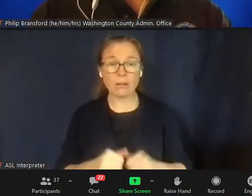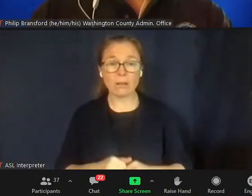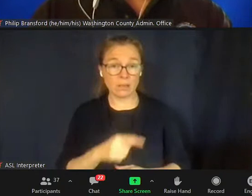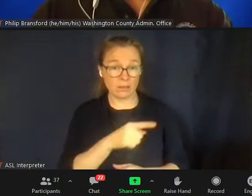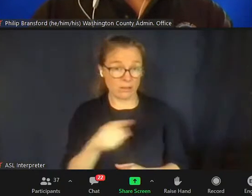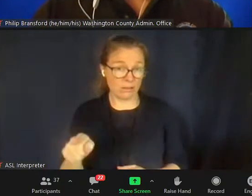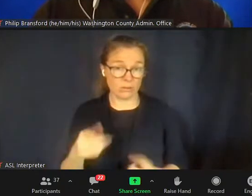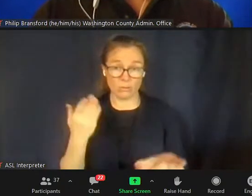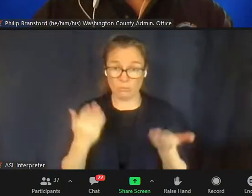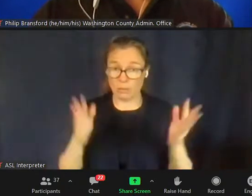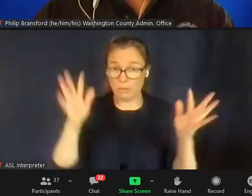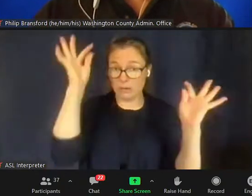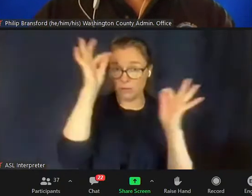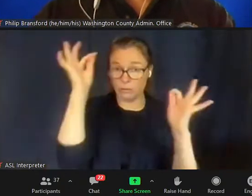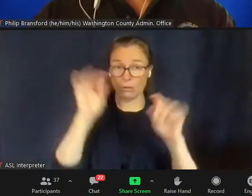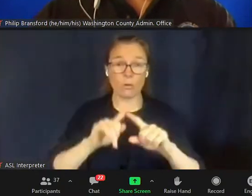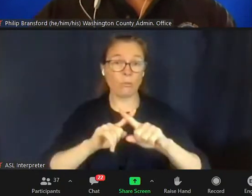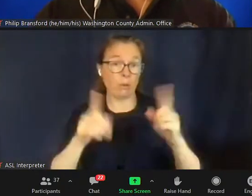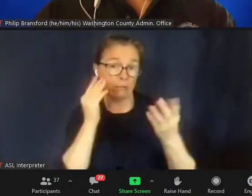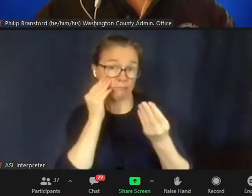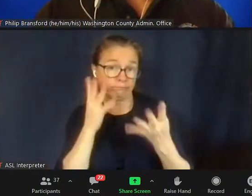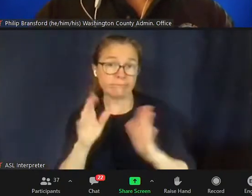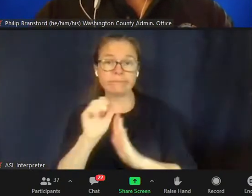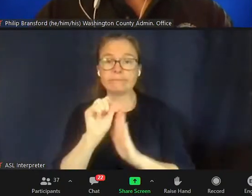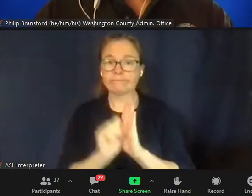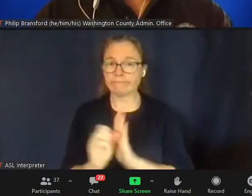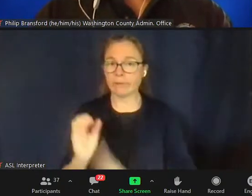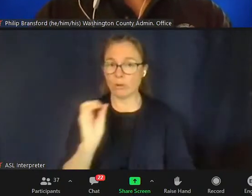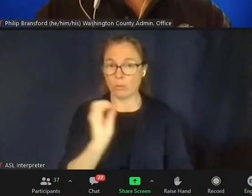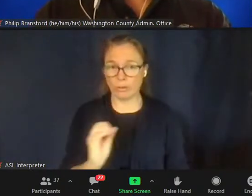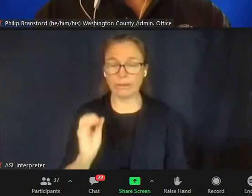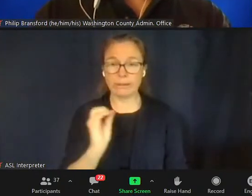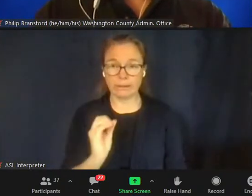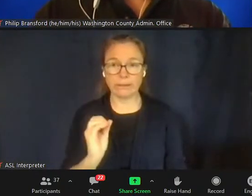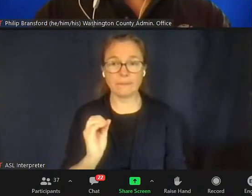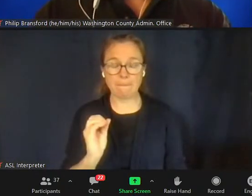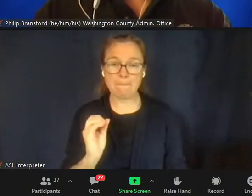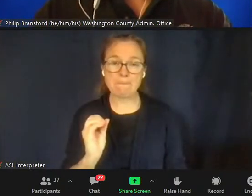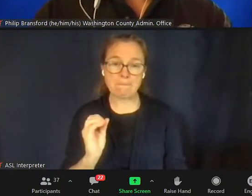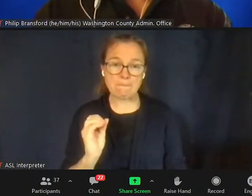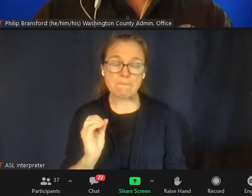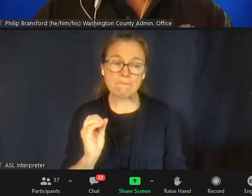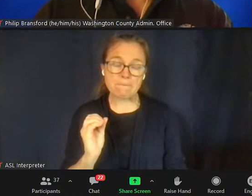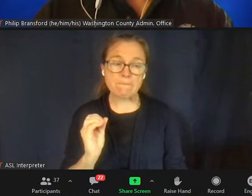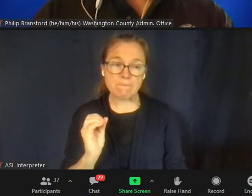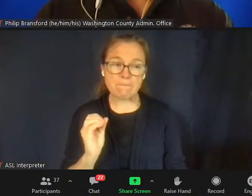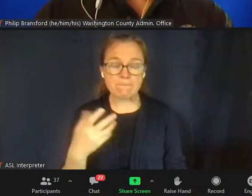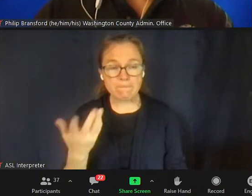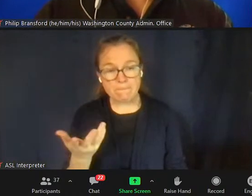know, the state of Oregon has some